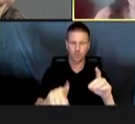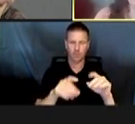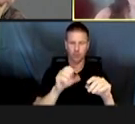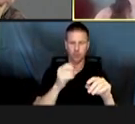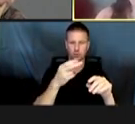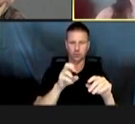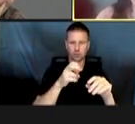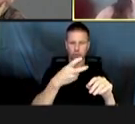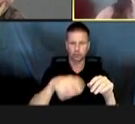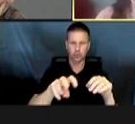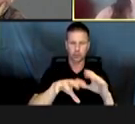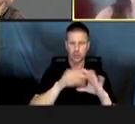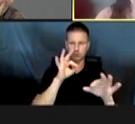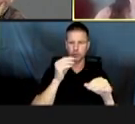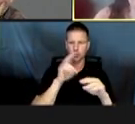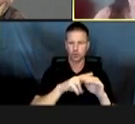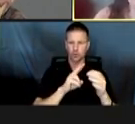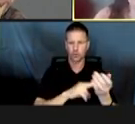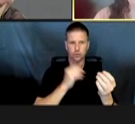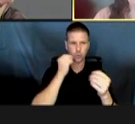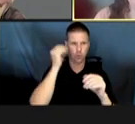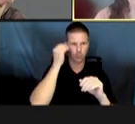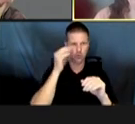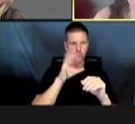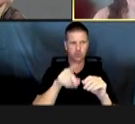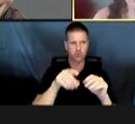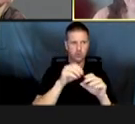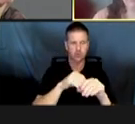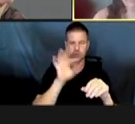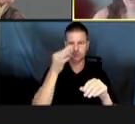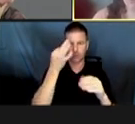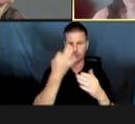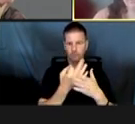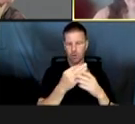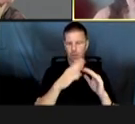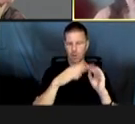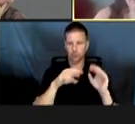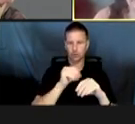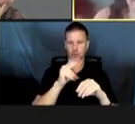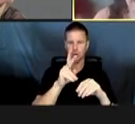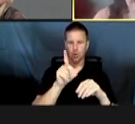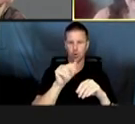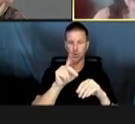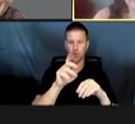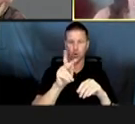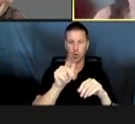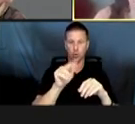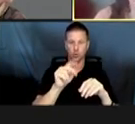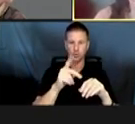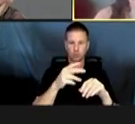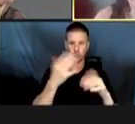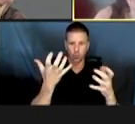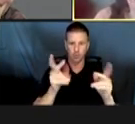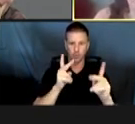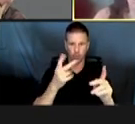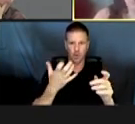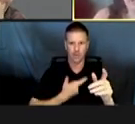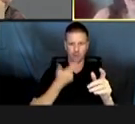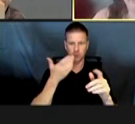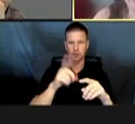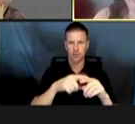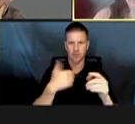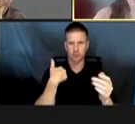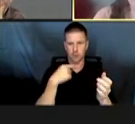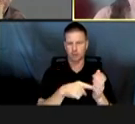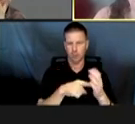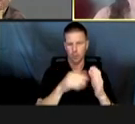had been transitioned out of the nursing home and she was in federally funded housing in Oakland. And Oakland is a highly desirable location to have affordable